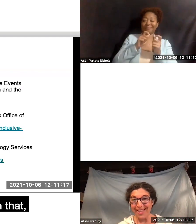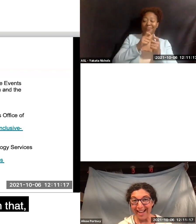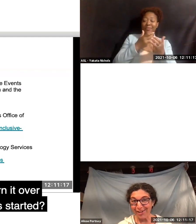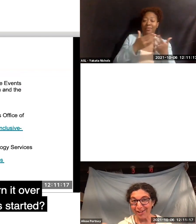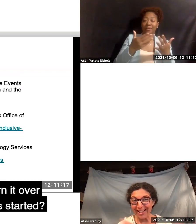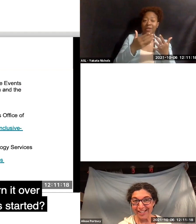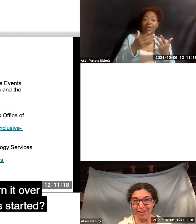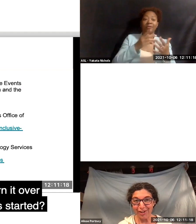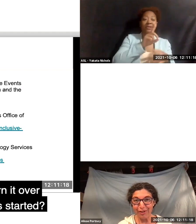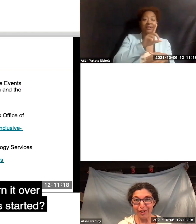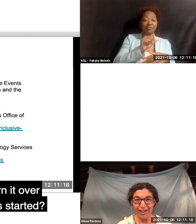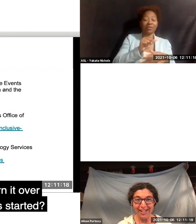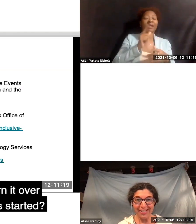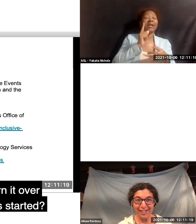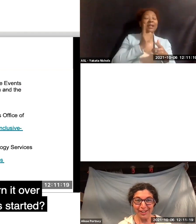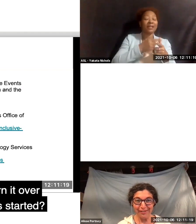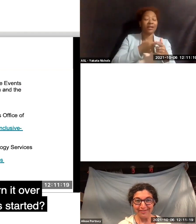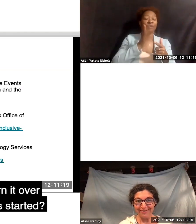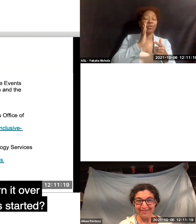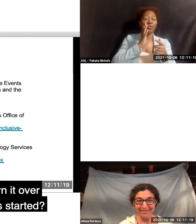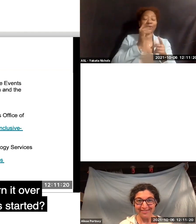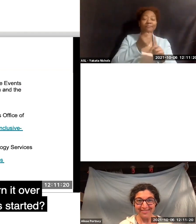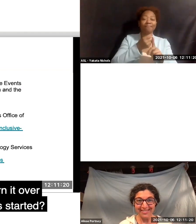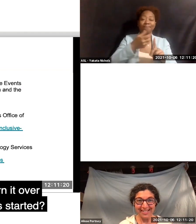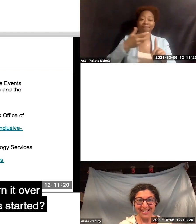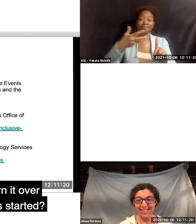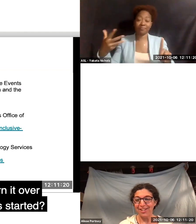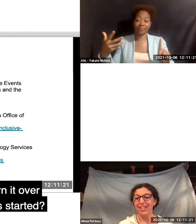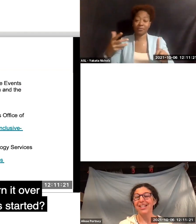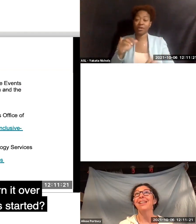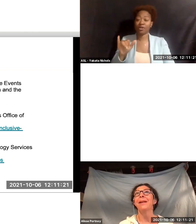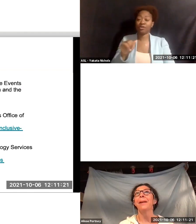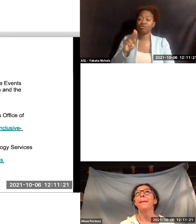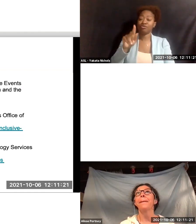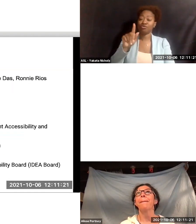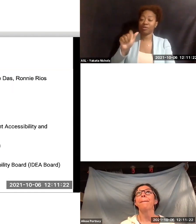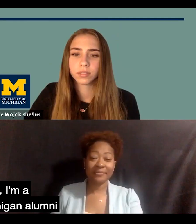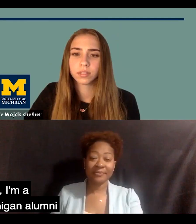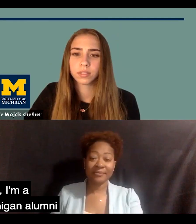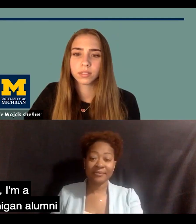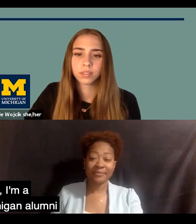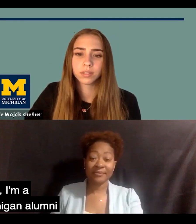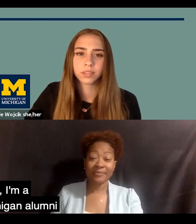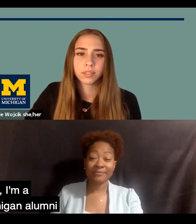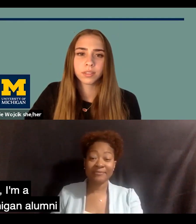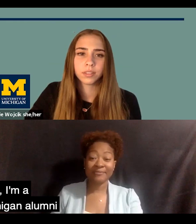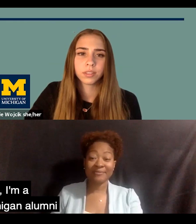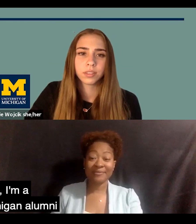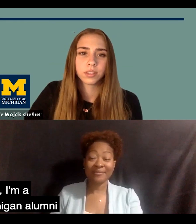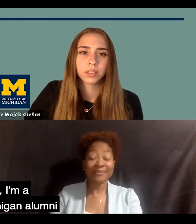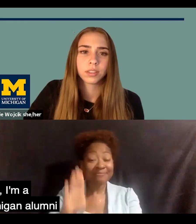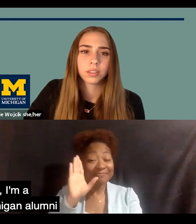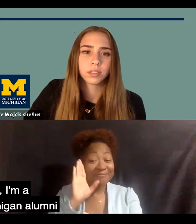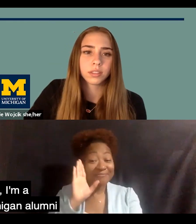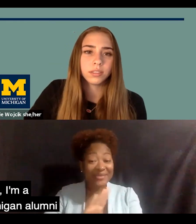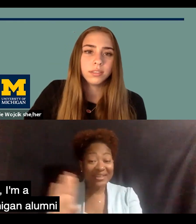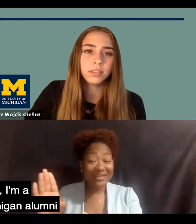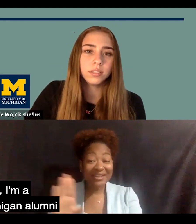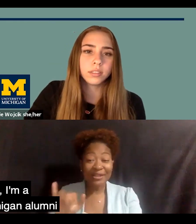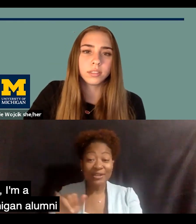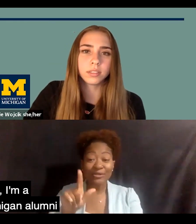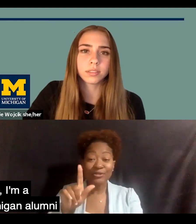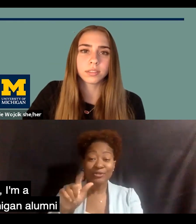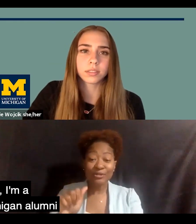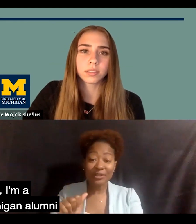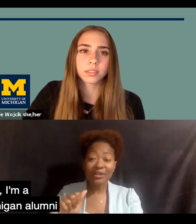so with that, Juliet, can I turn it over to you to get us started? So I'm Julia. I'm a